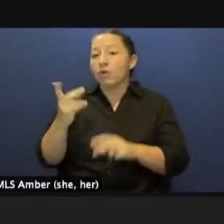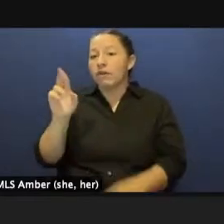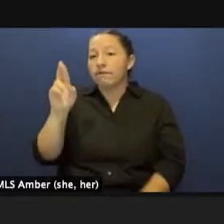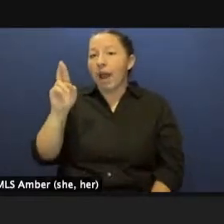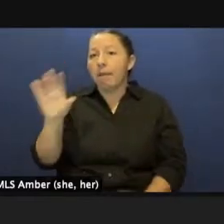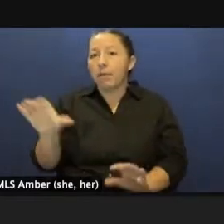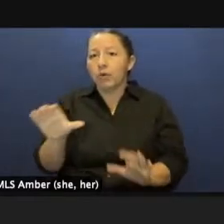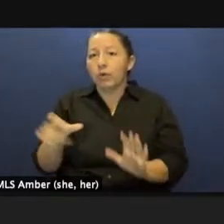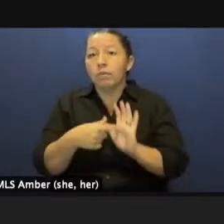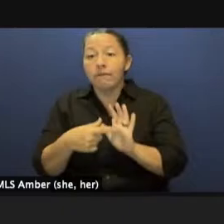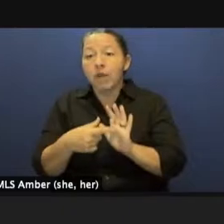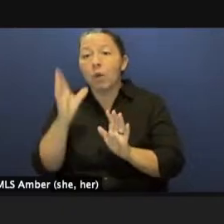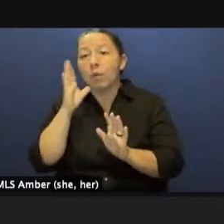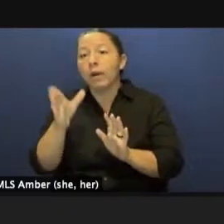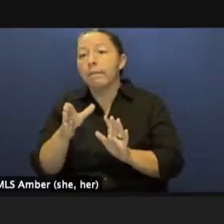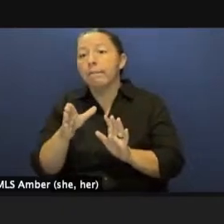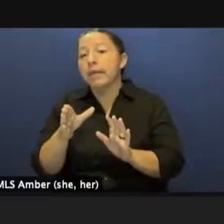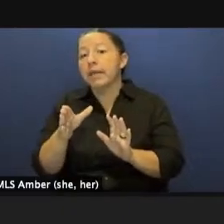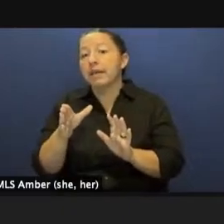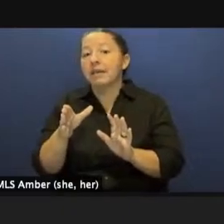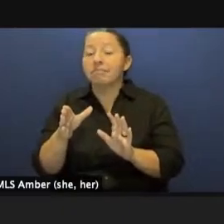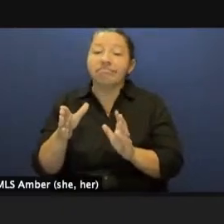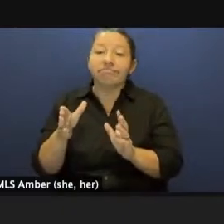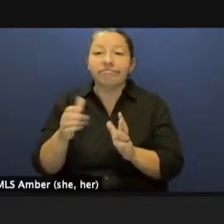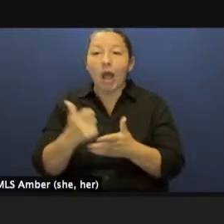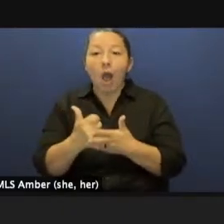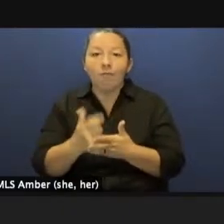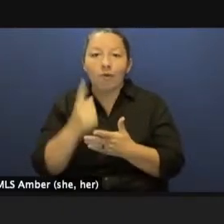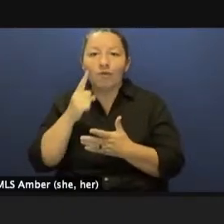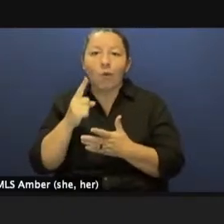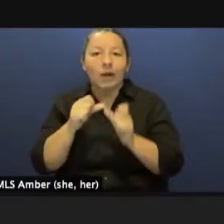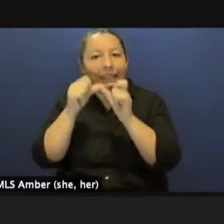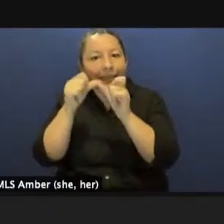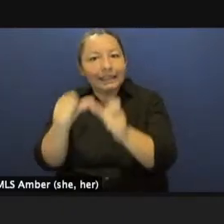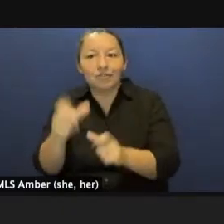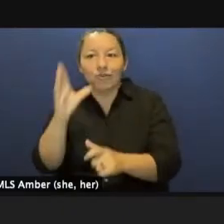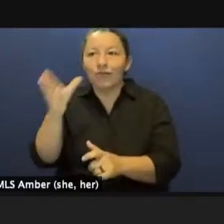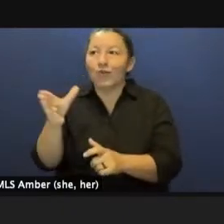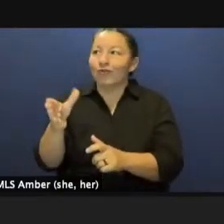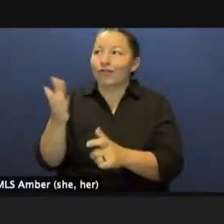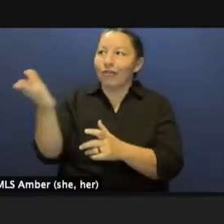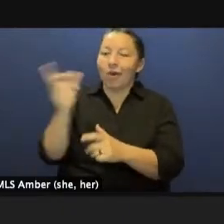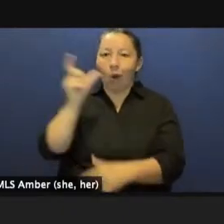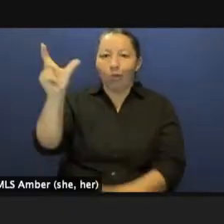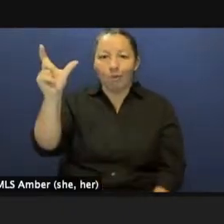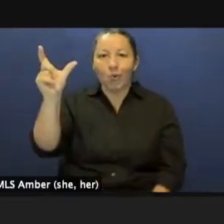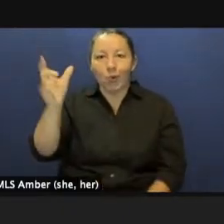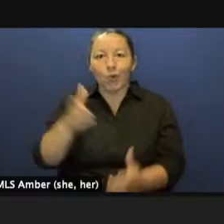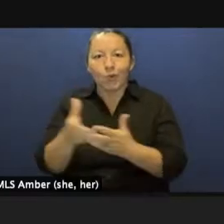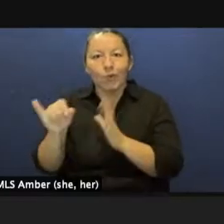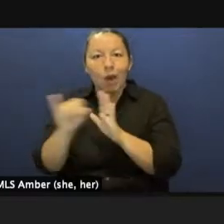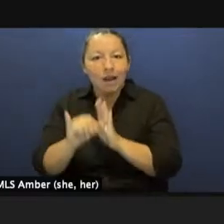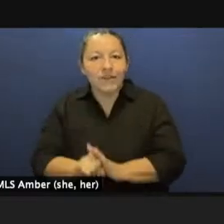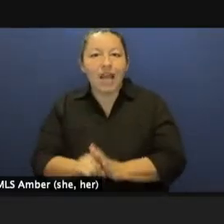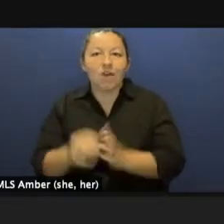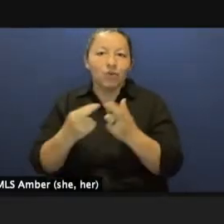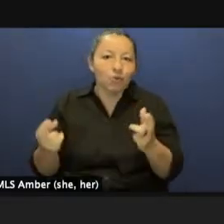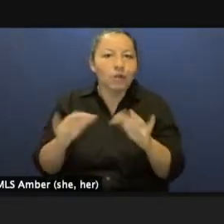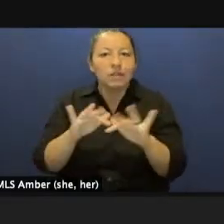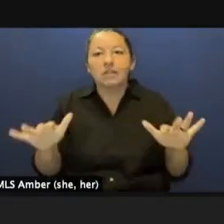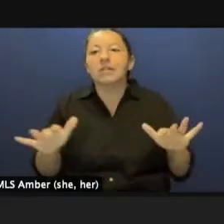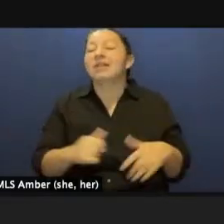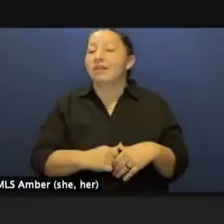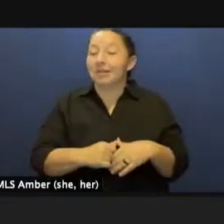be enabling for a sustainable future on the moon through identification of resources.